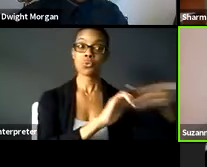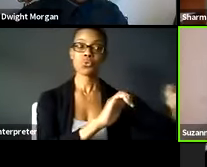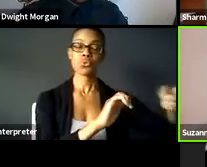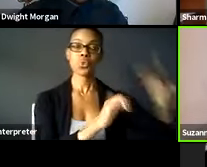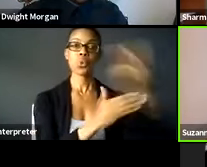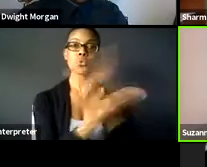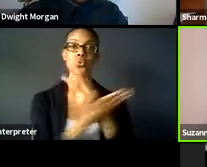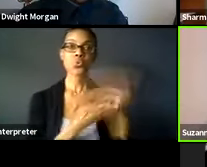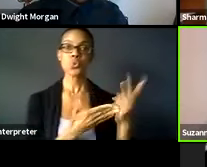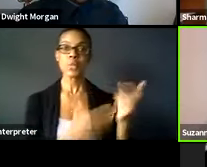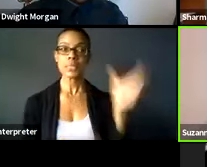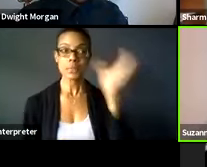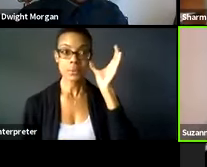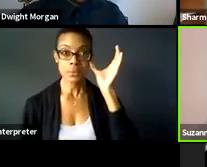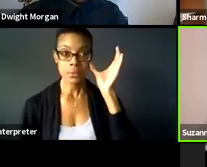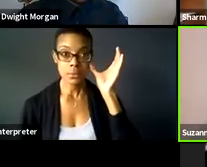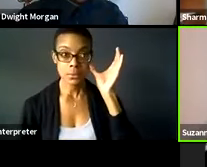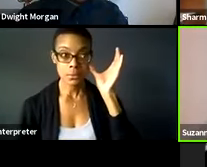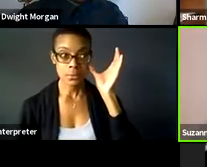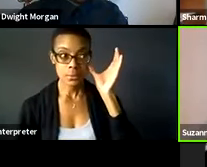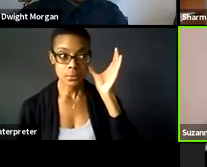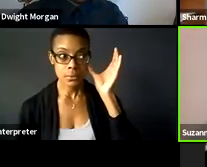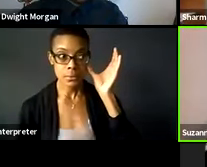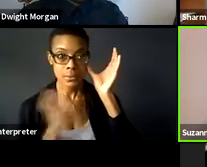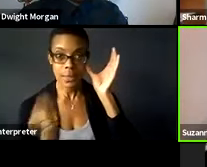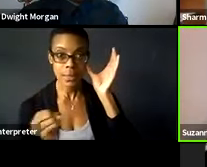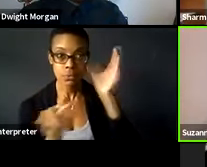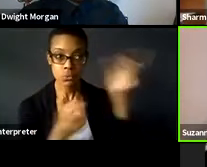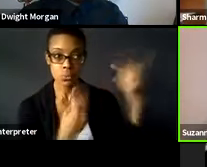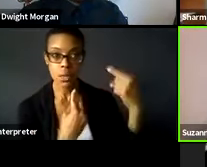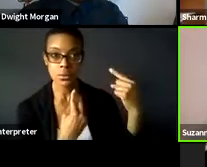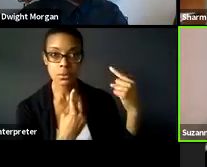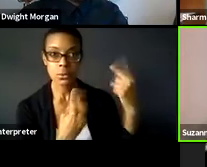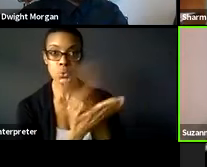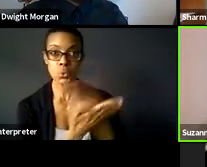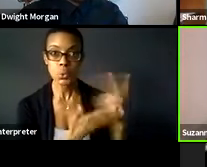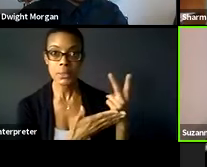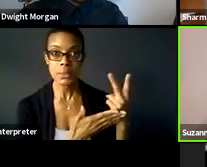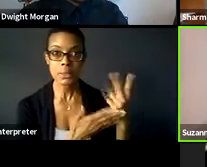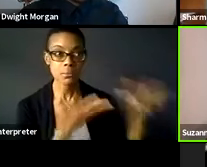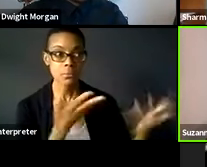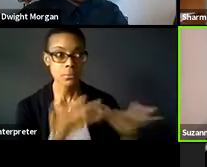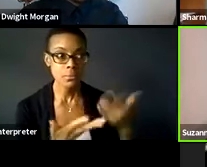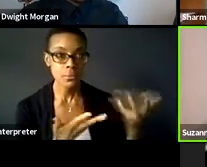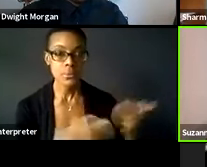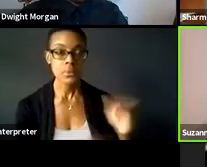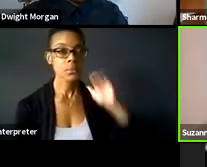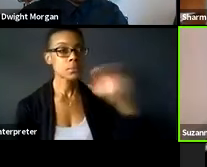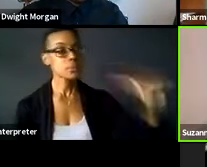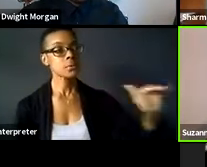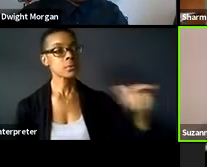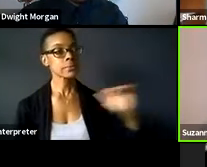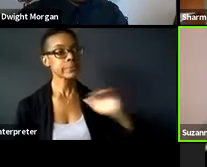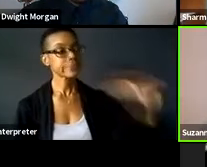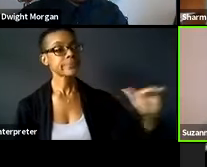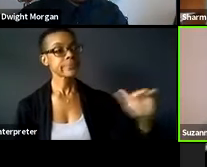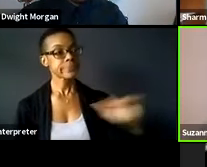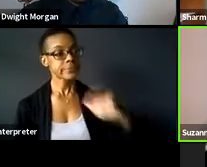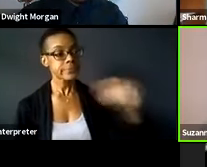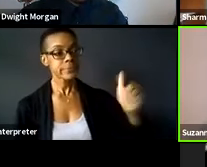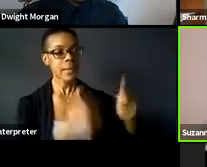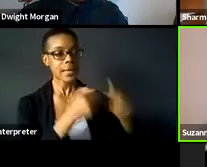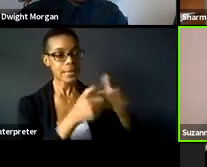2 weeks. 2 weeks they were silent. After the 2 weeks, after we probed them, poked them, text